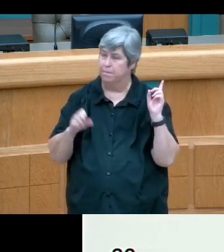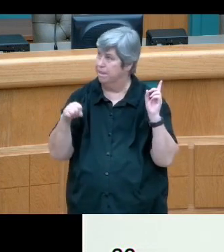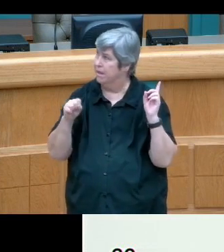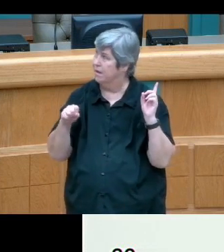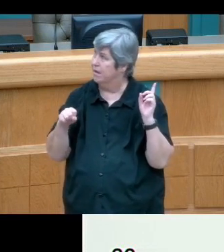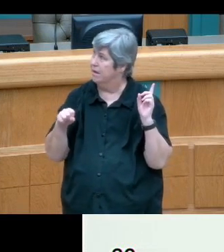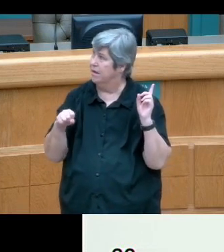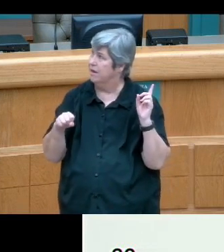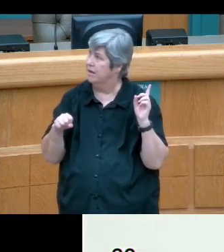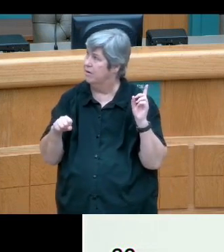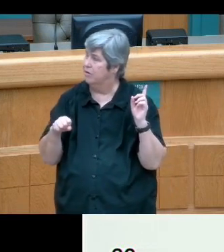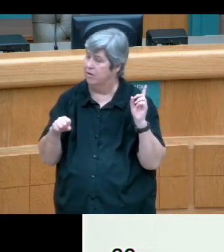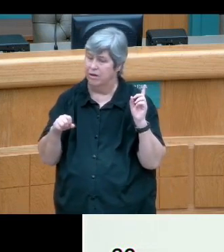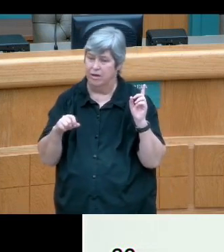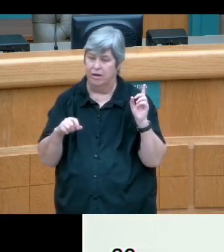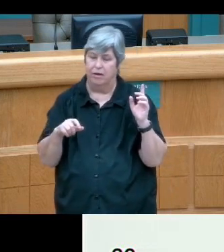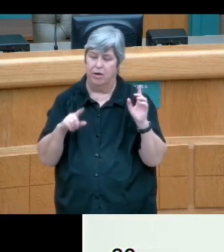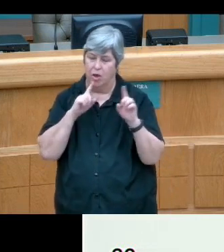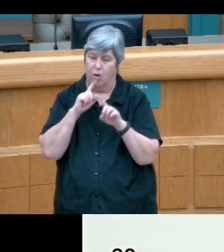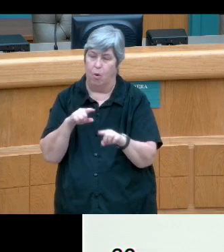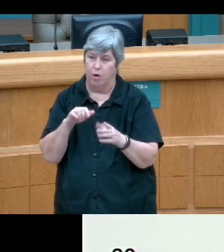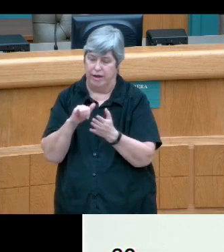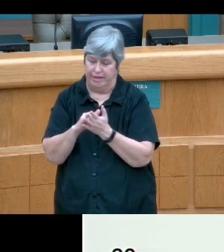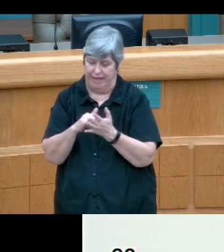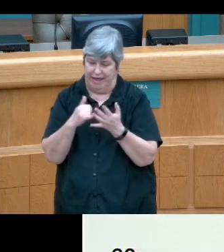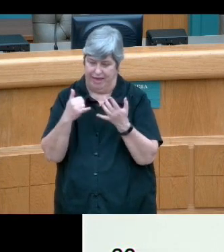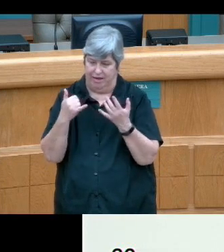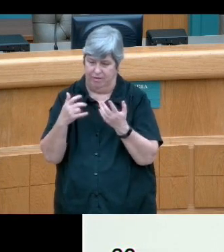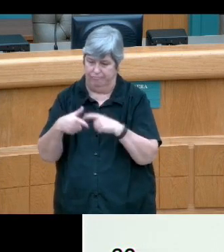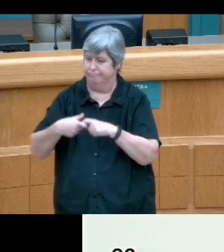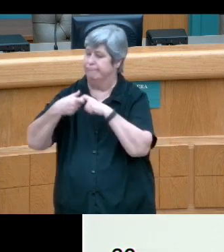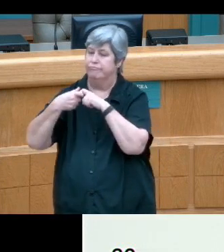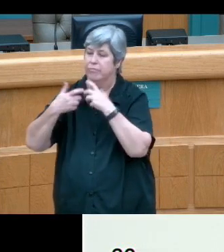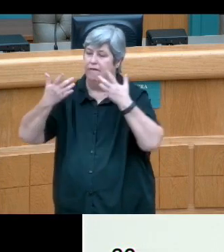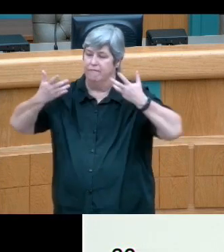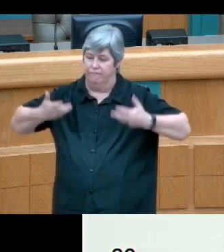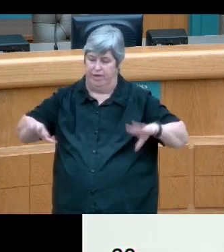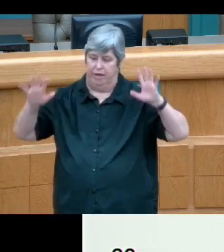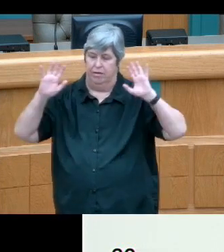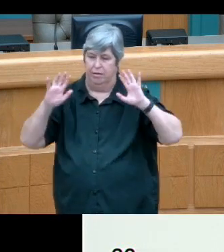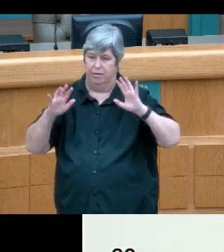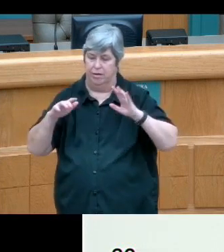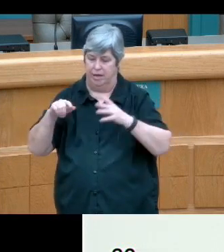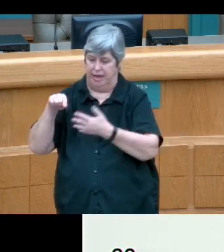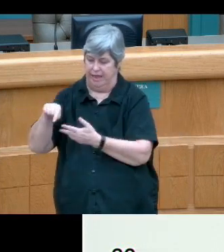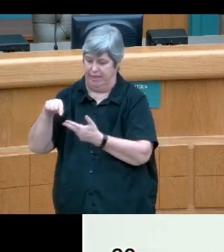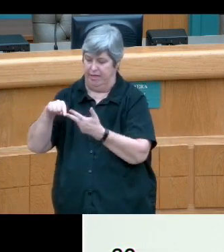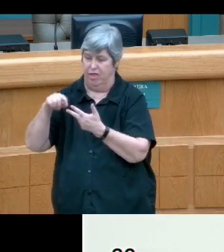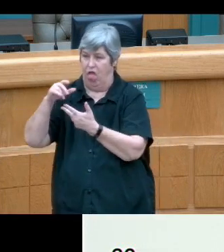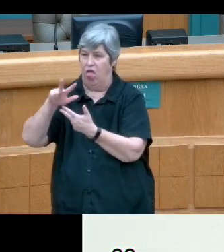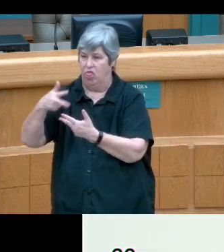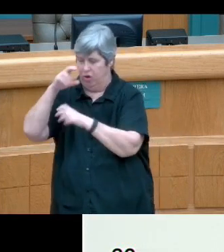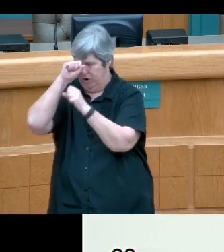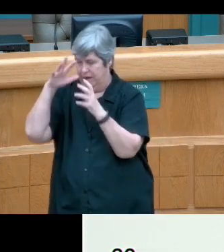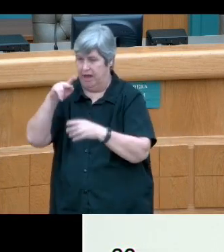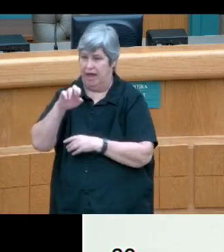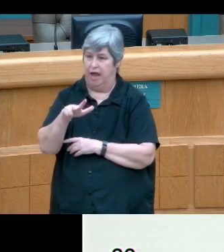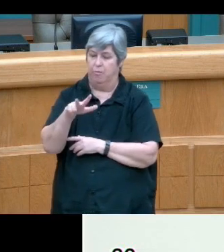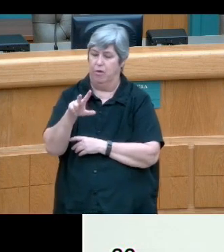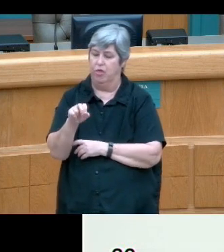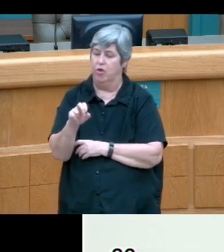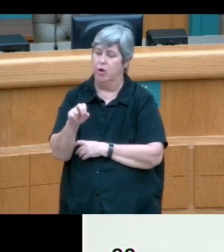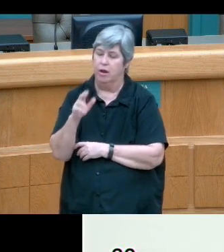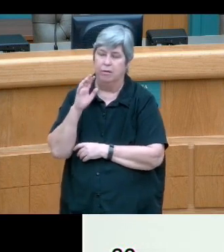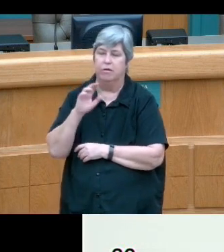the orders that are being rescinded in this model on April 30th